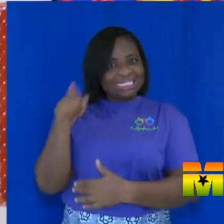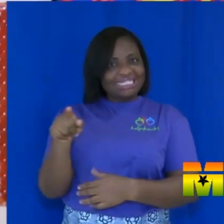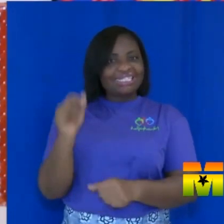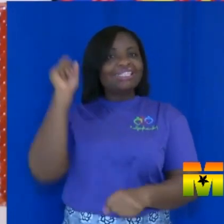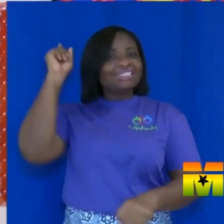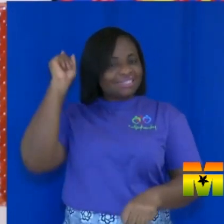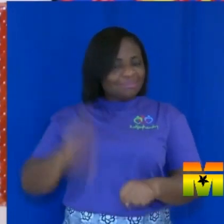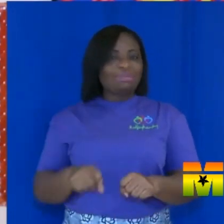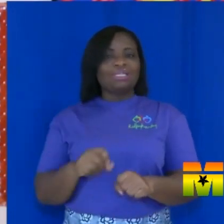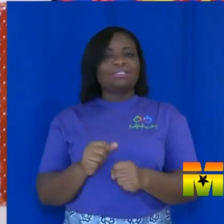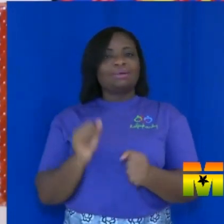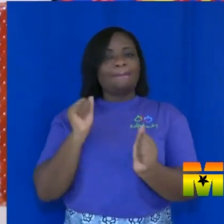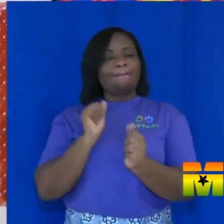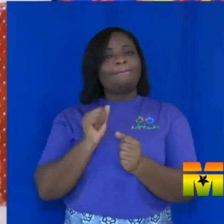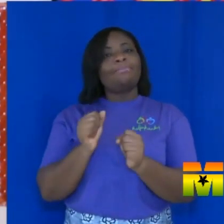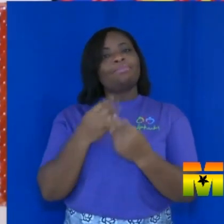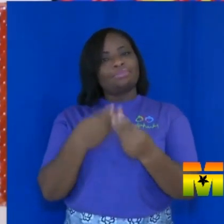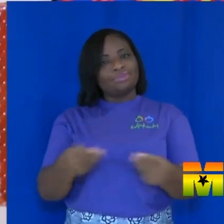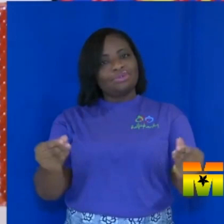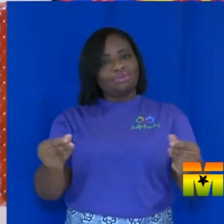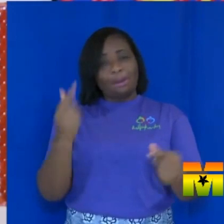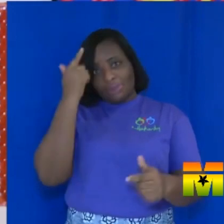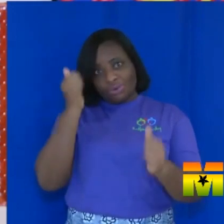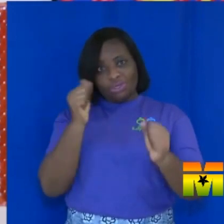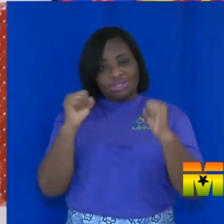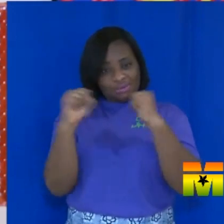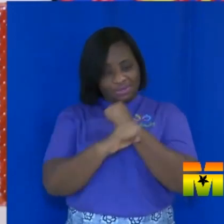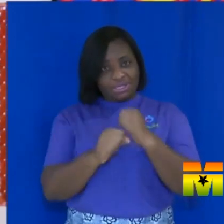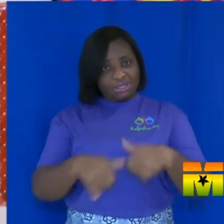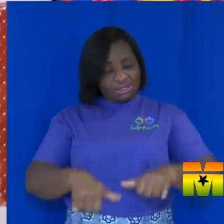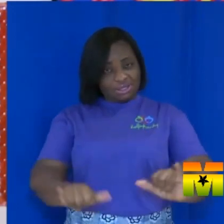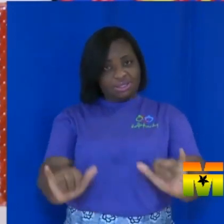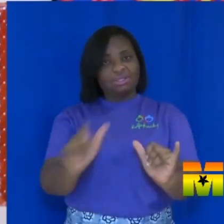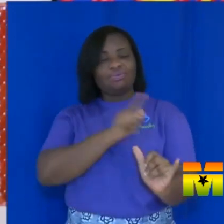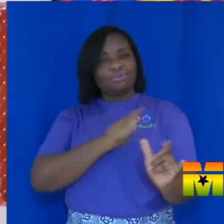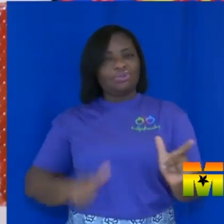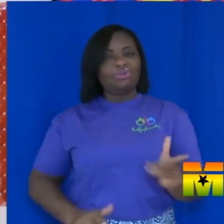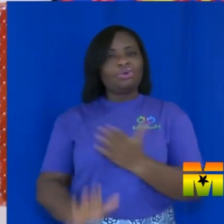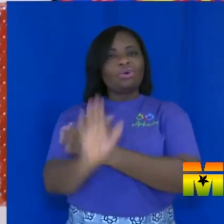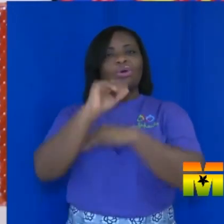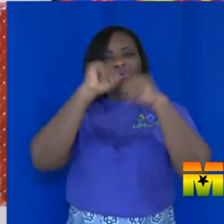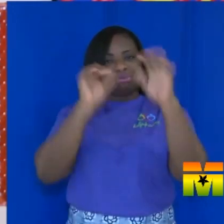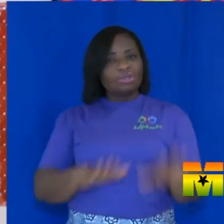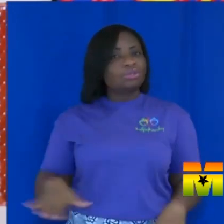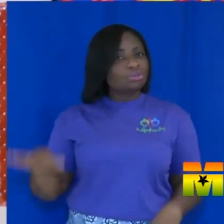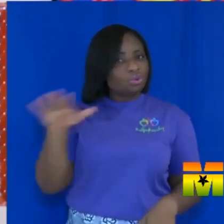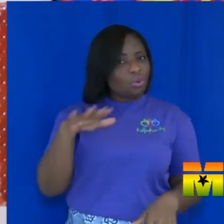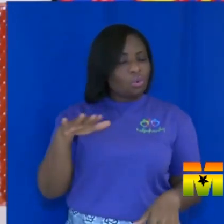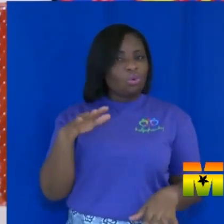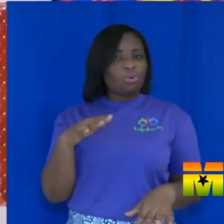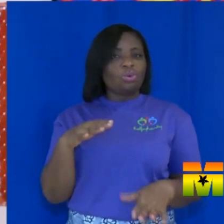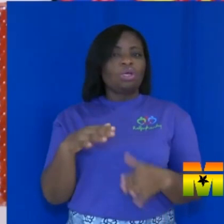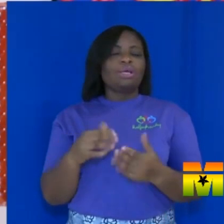this too shall pass. For the battle is still the Lord's. May God bless us all in our homeland,